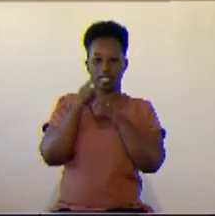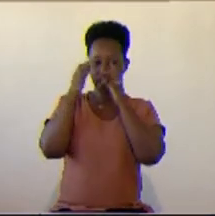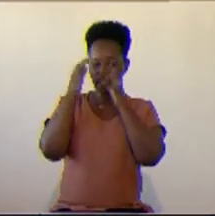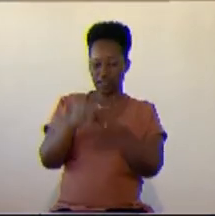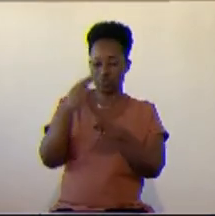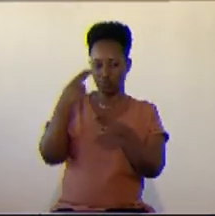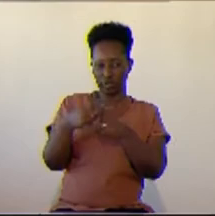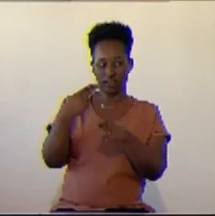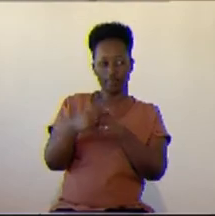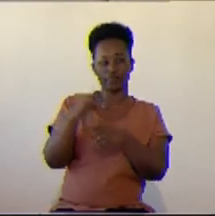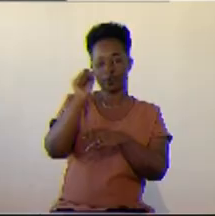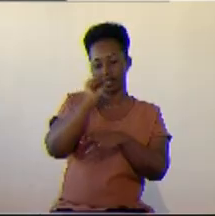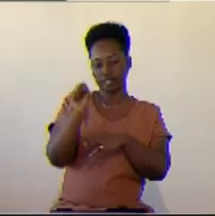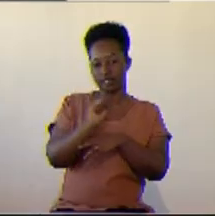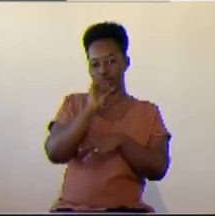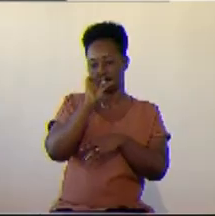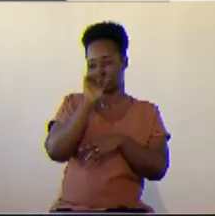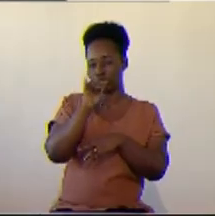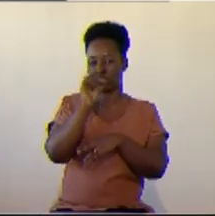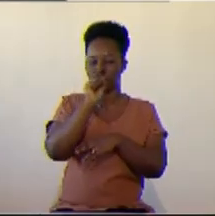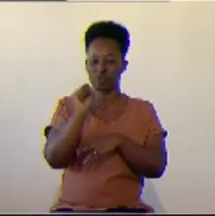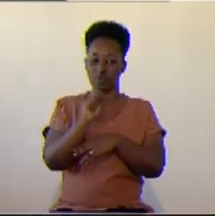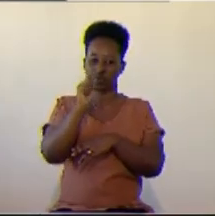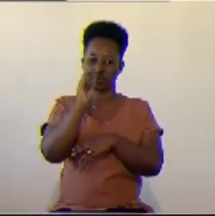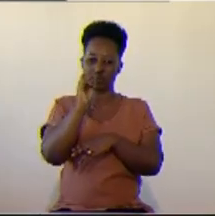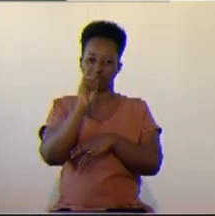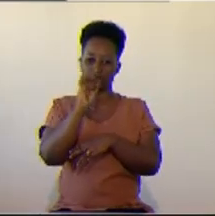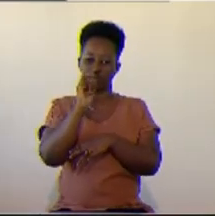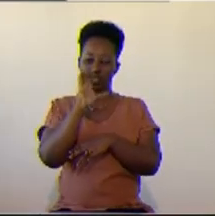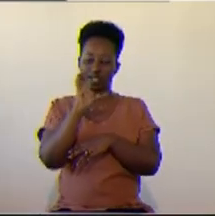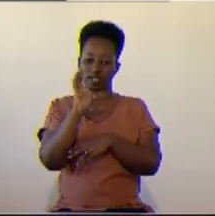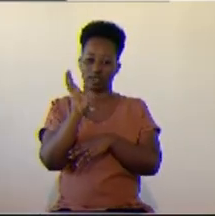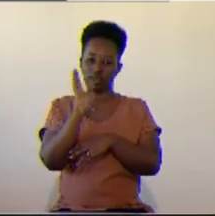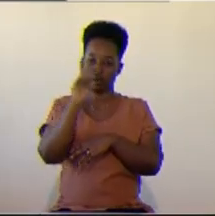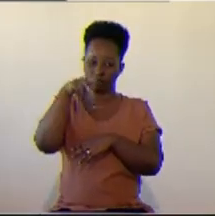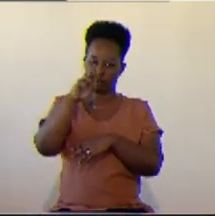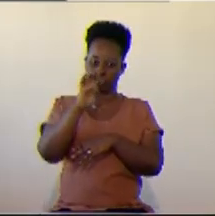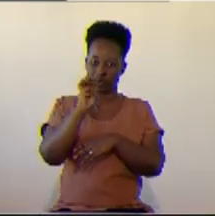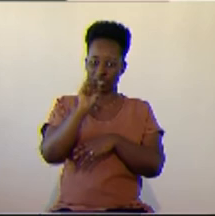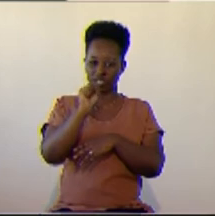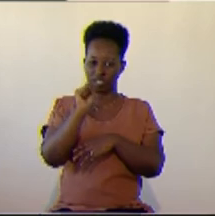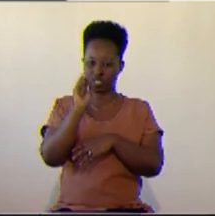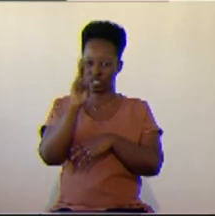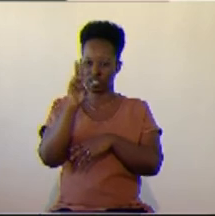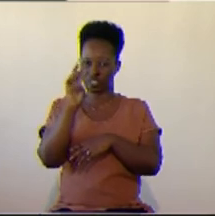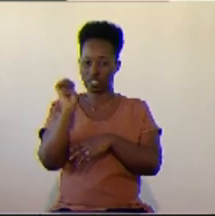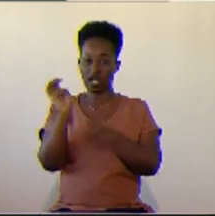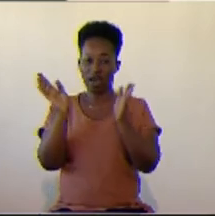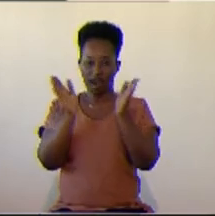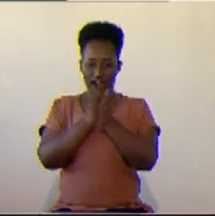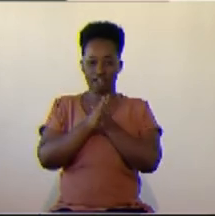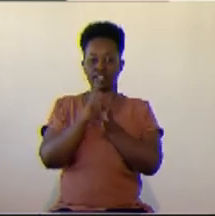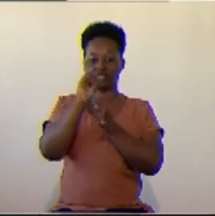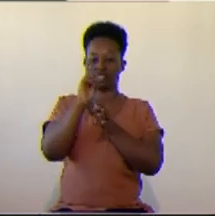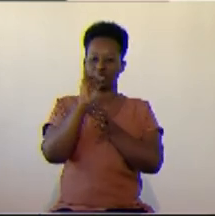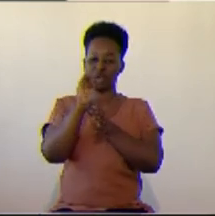pressure and diastolic pressure. So here, the pressure in the artery during ventricular contraction, that means